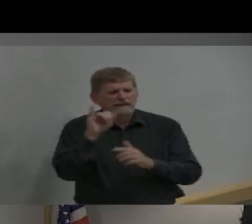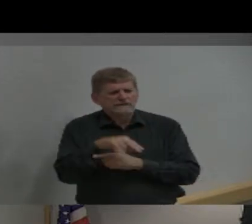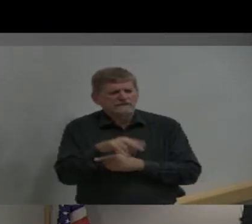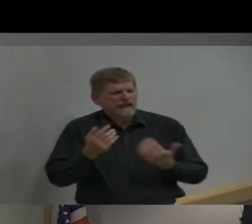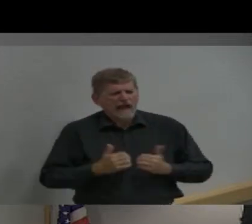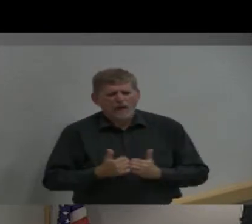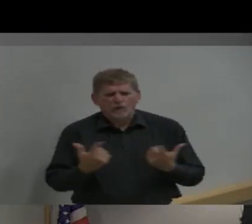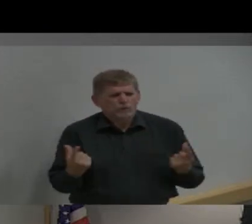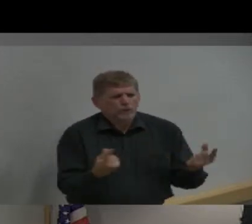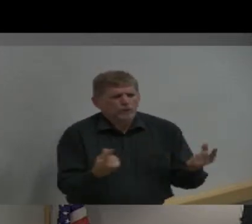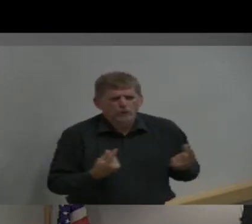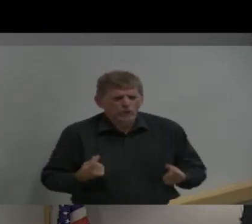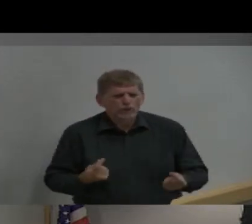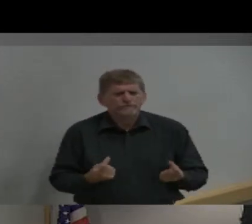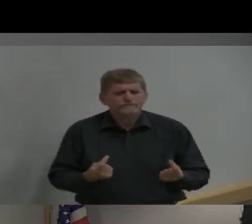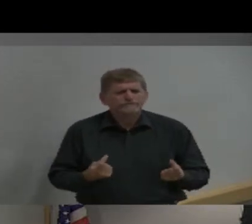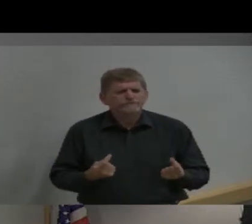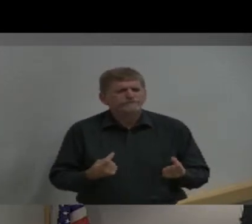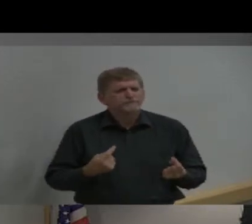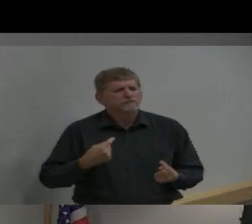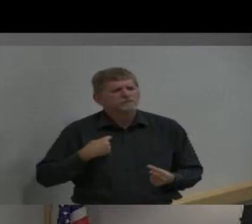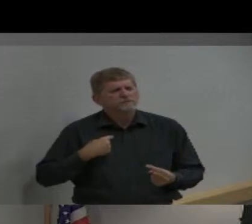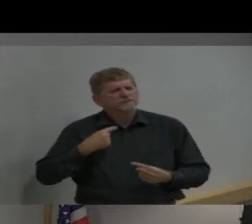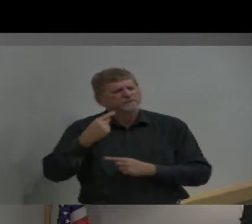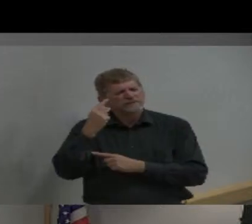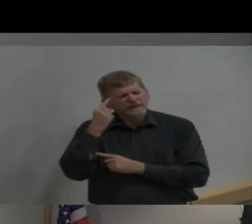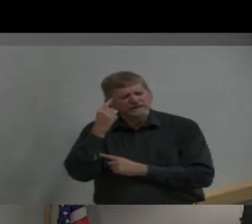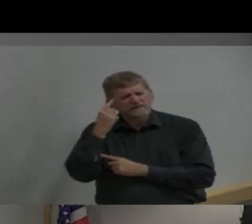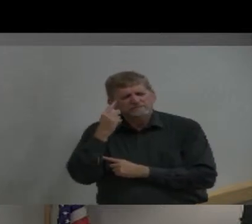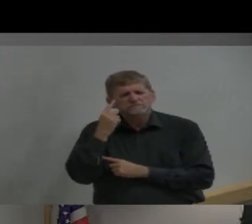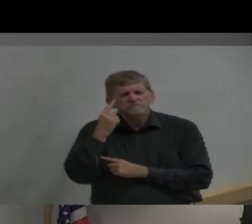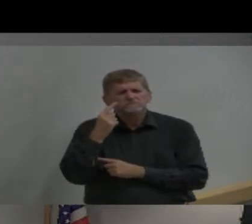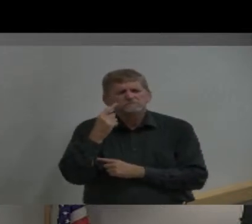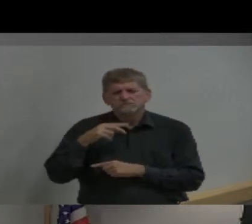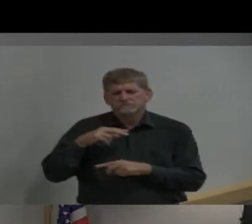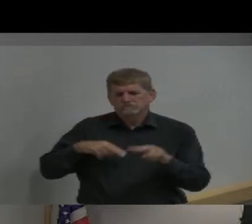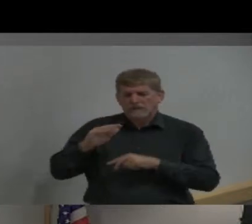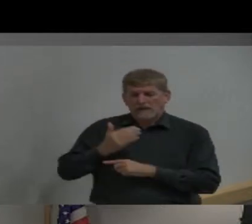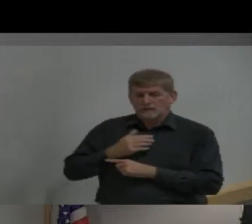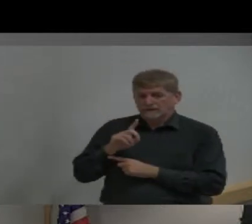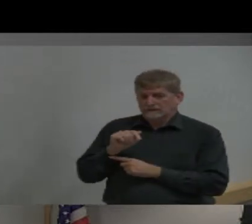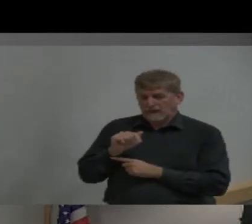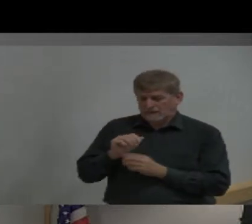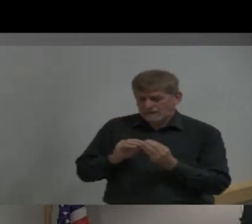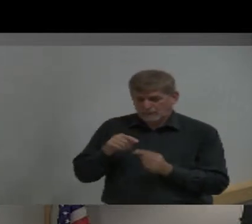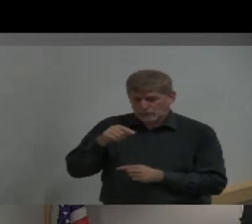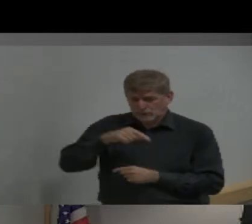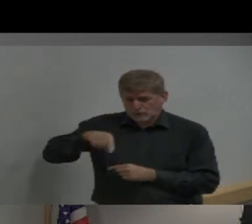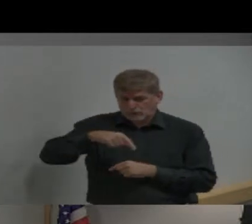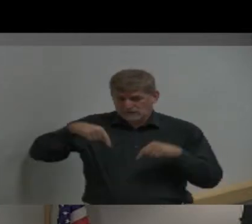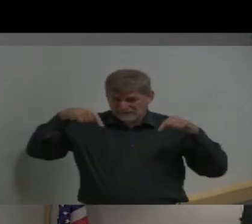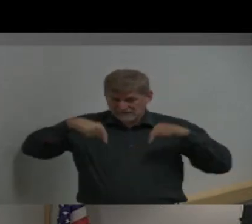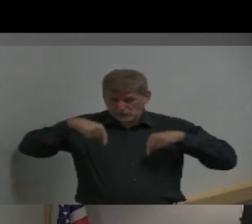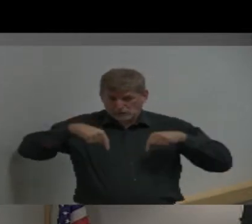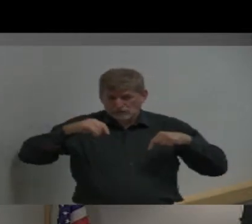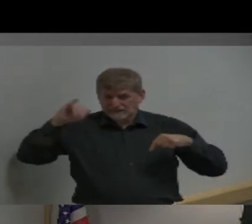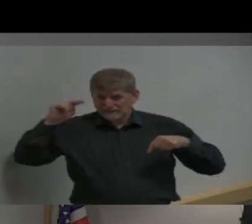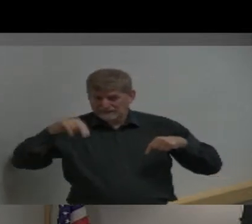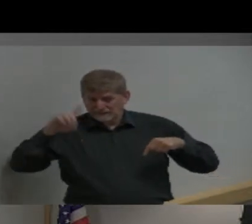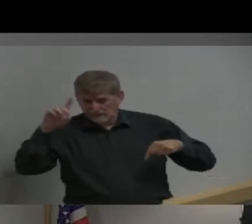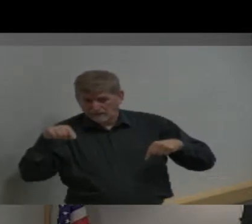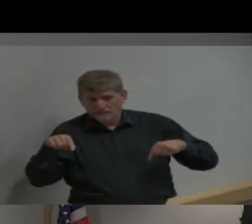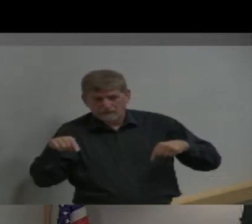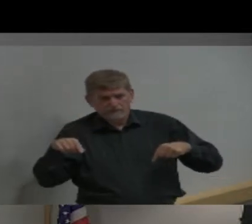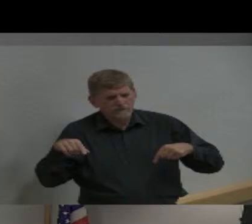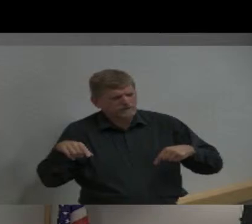I think if you look at our data and the way things are trending for our state, it would make sense